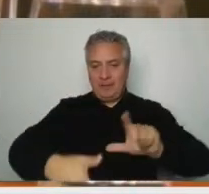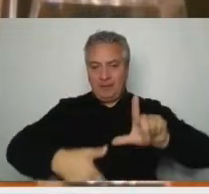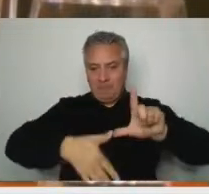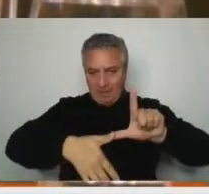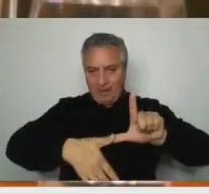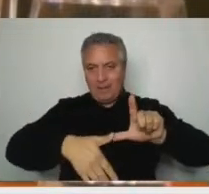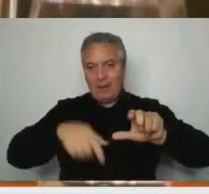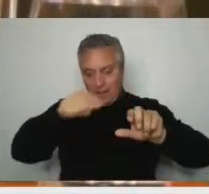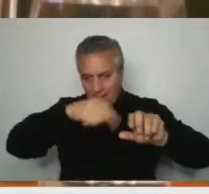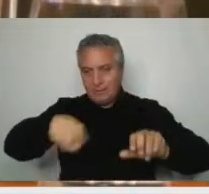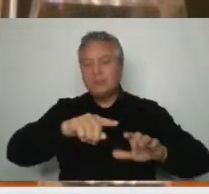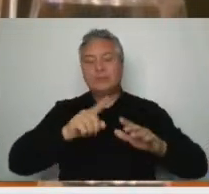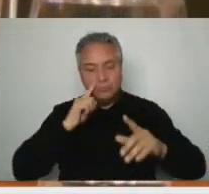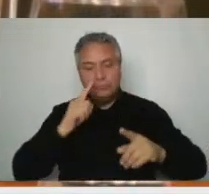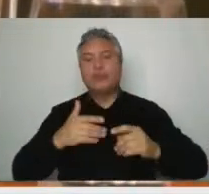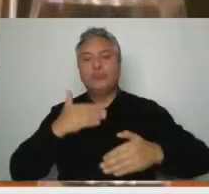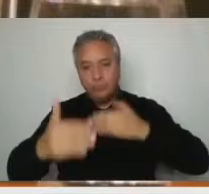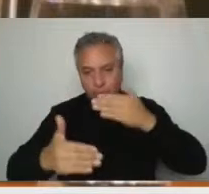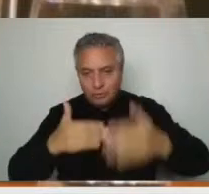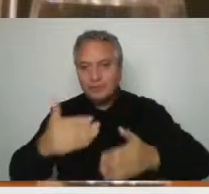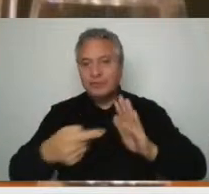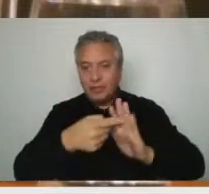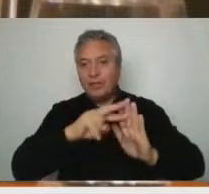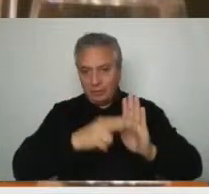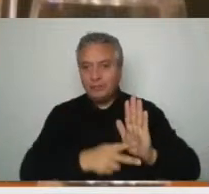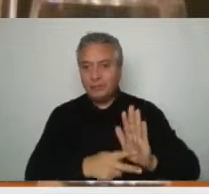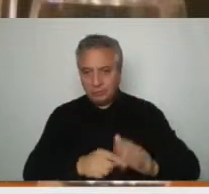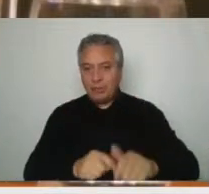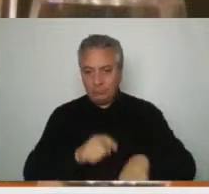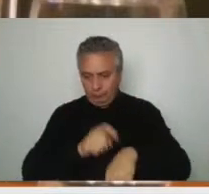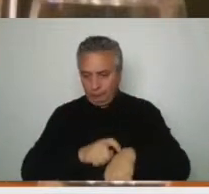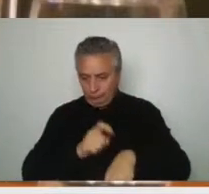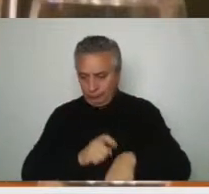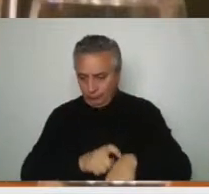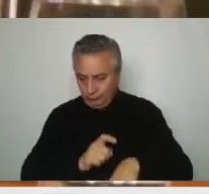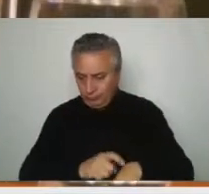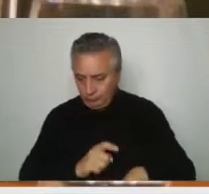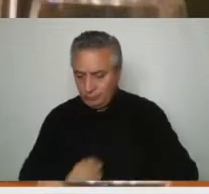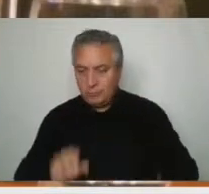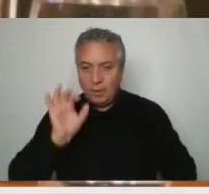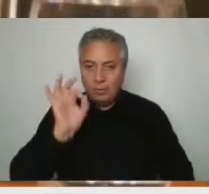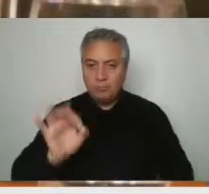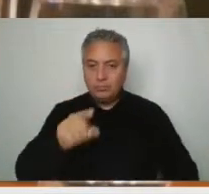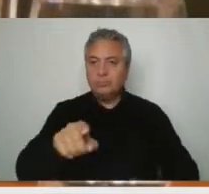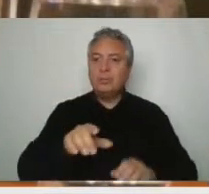strategic elements for reform processes.